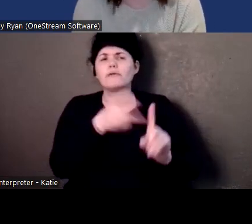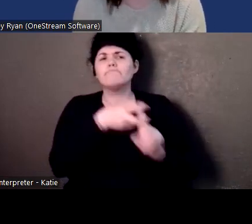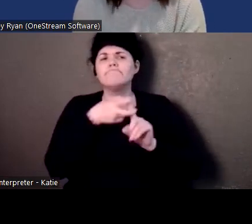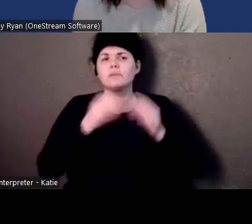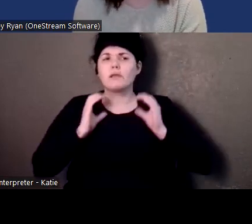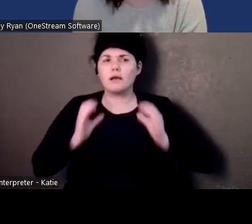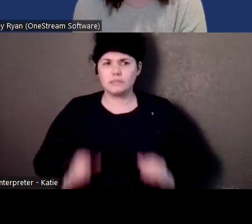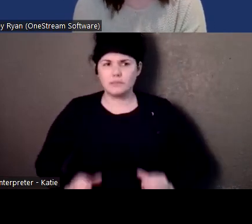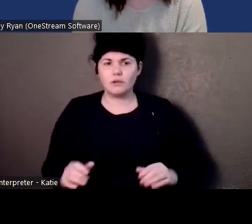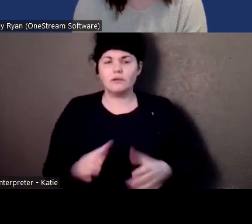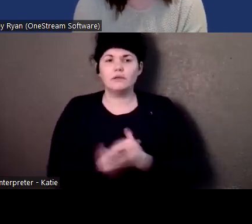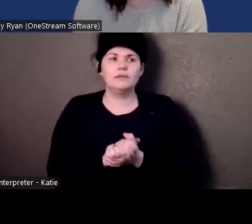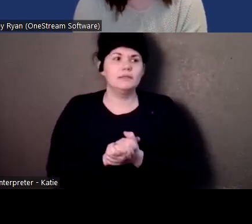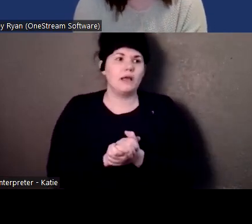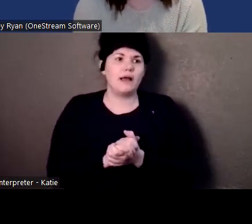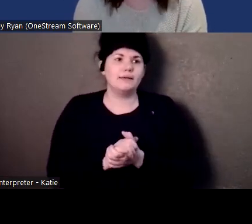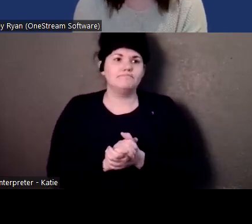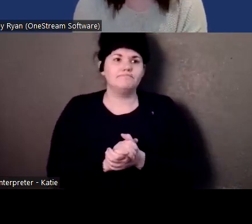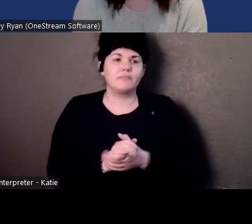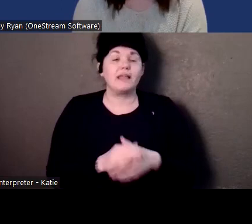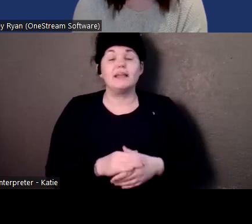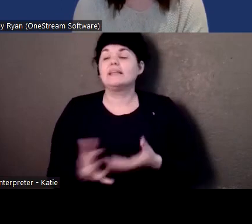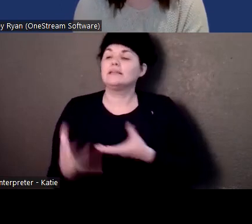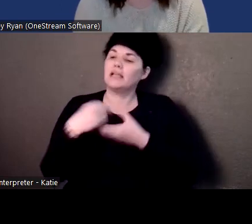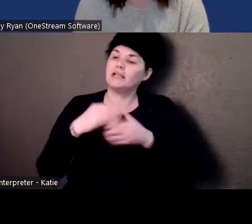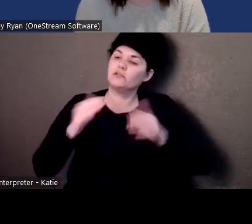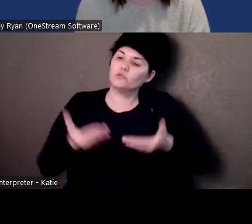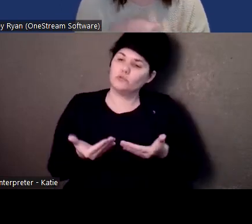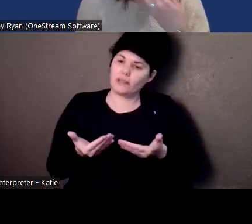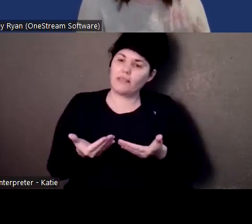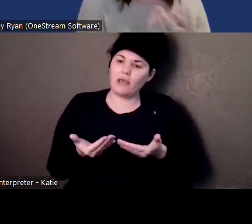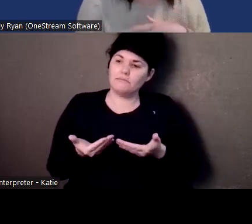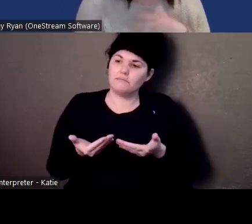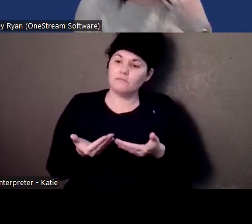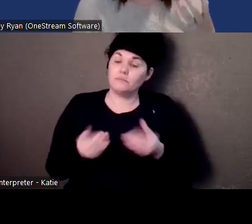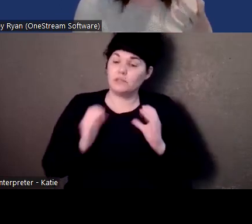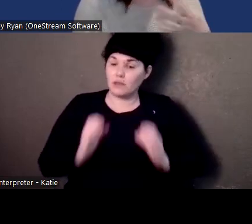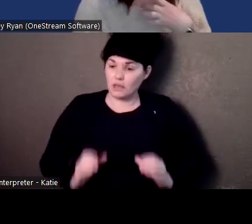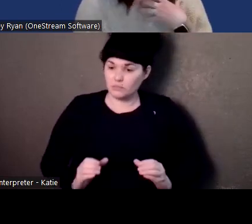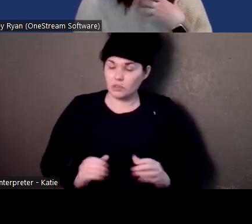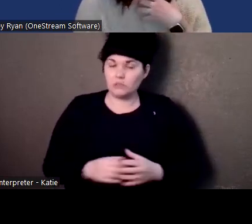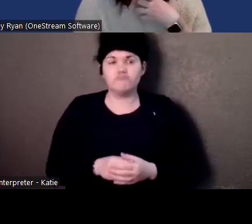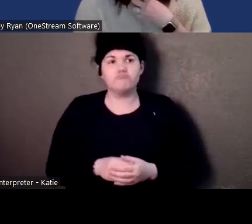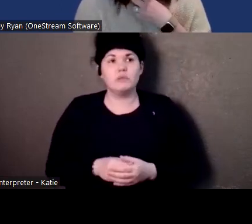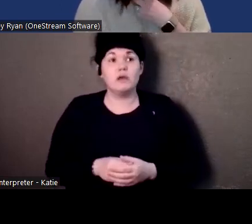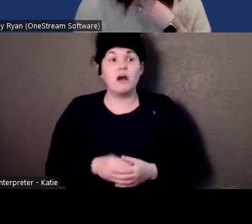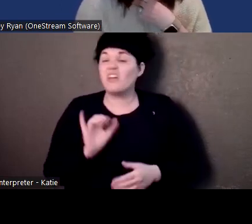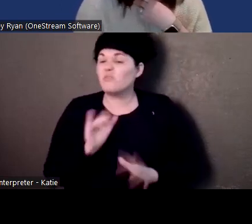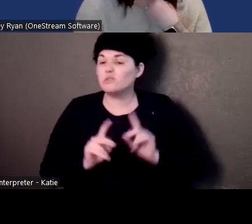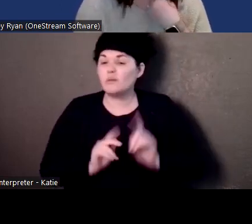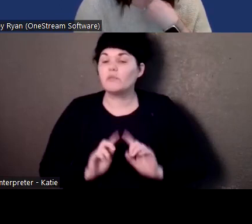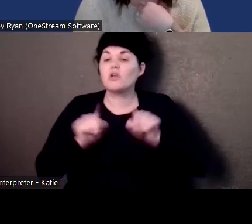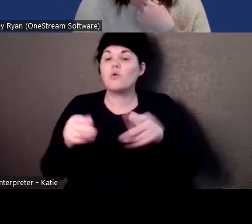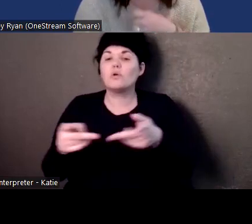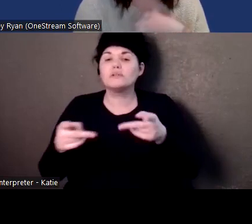a customer, engaging them and introducing them to the customer, to those that are going on site, demoing our product, right, introducing